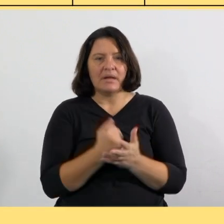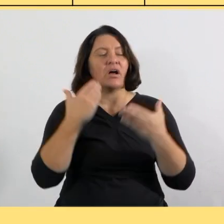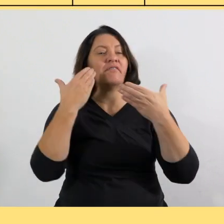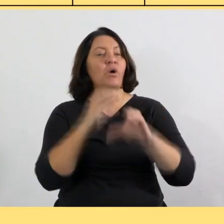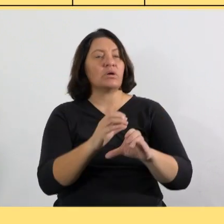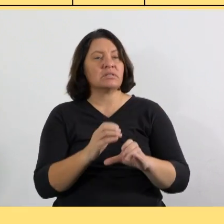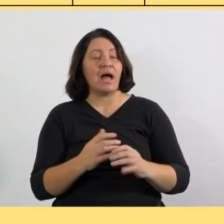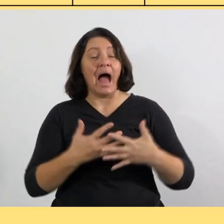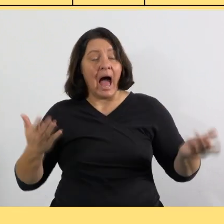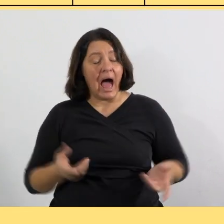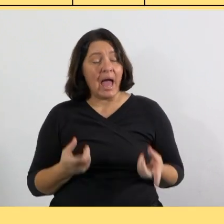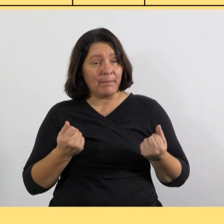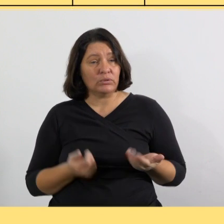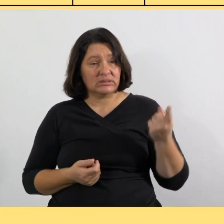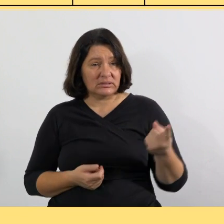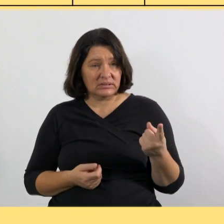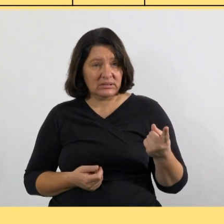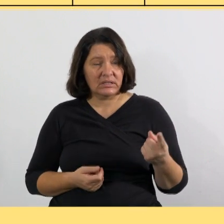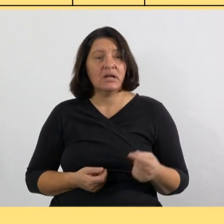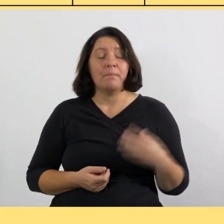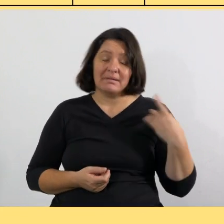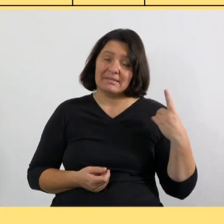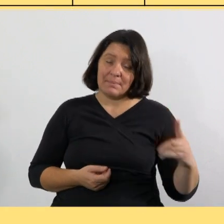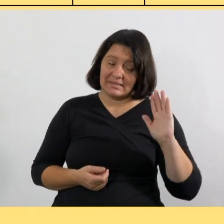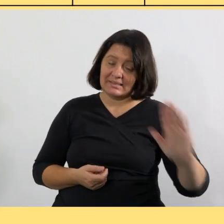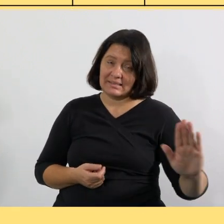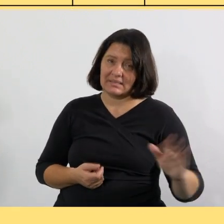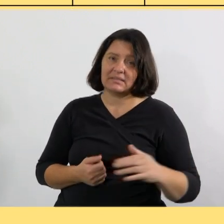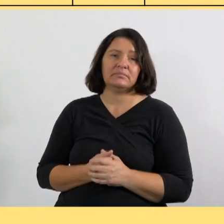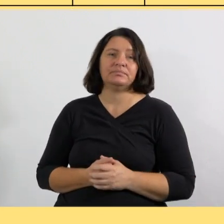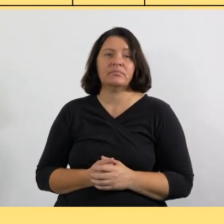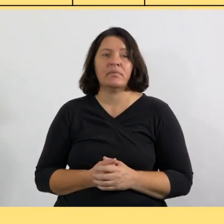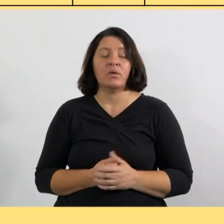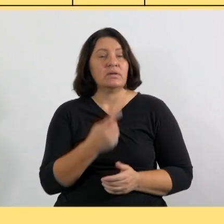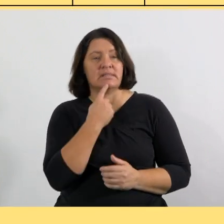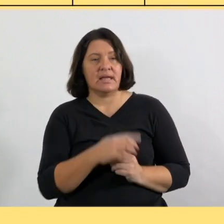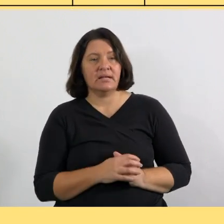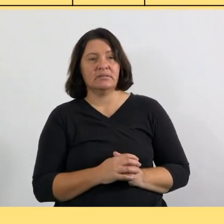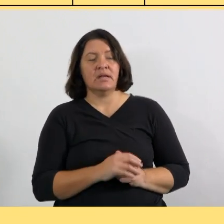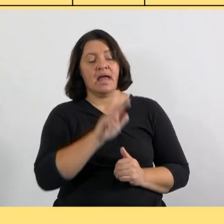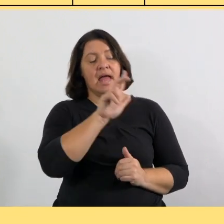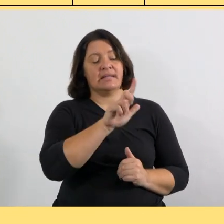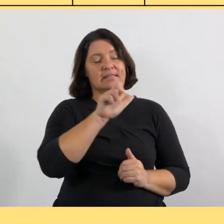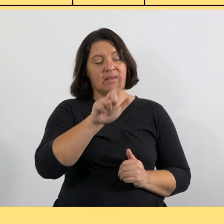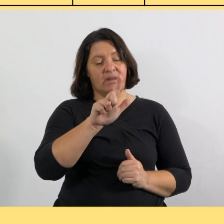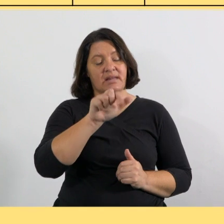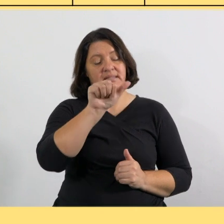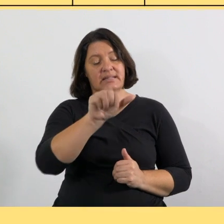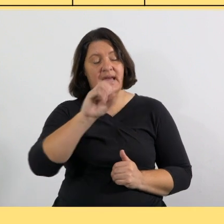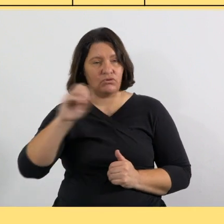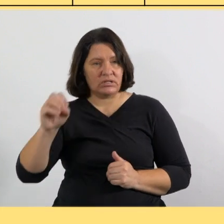highest amount. In this case, it is our debit side. We will say 87.6